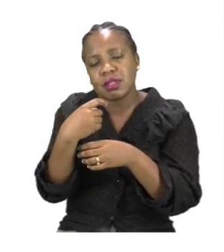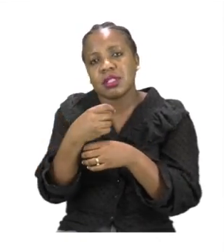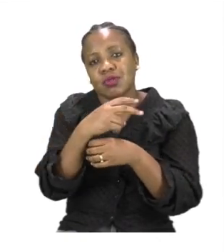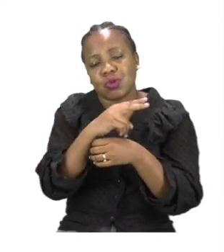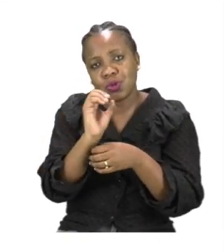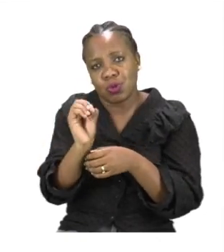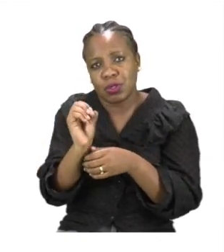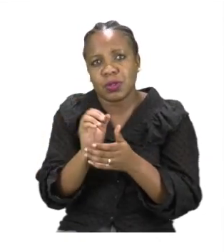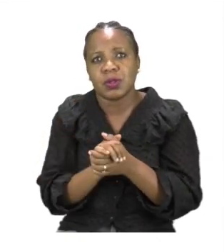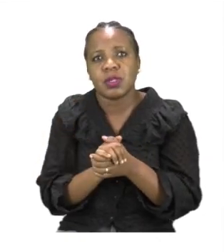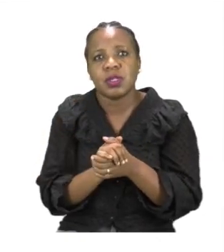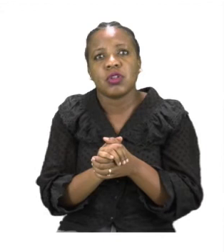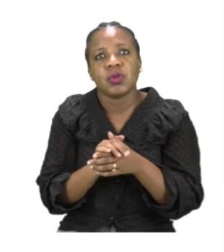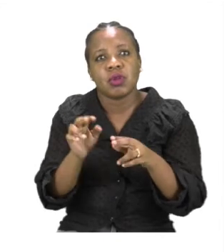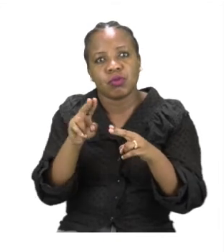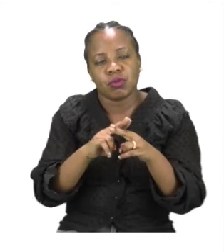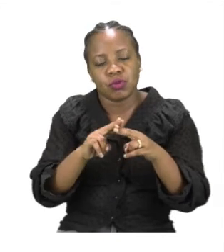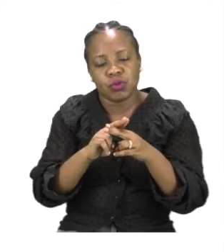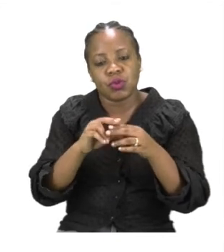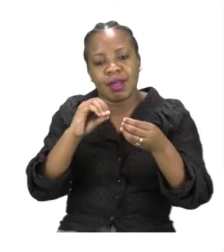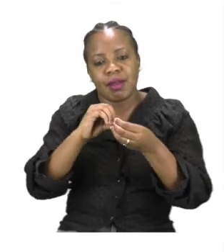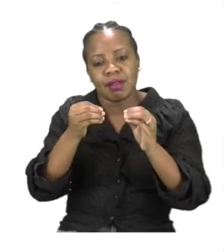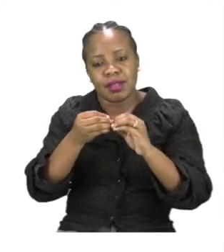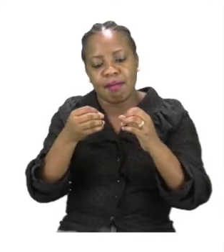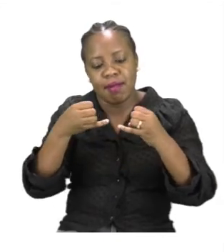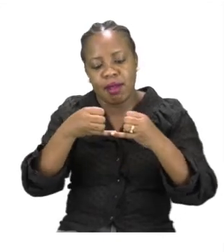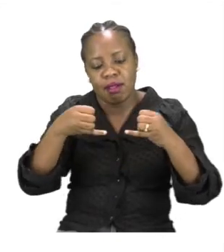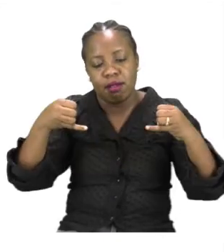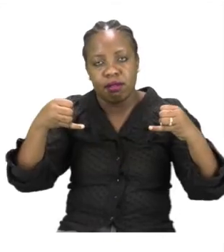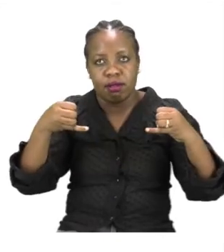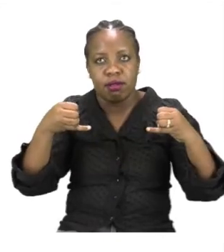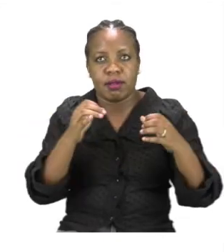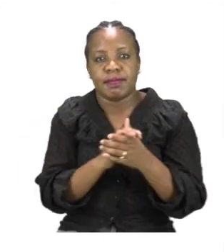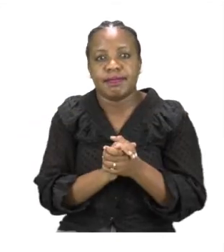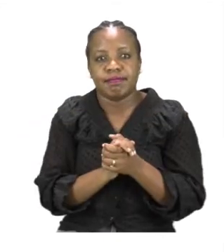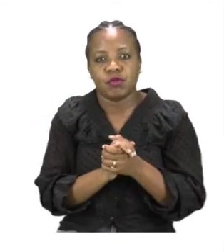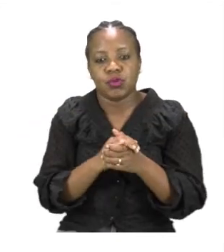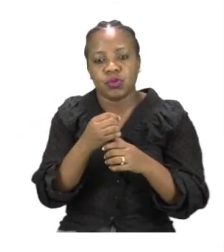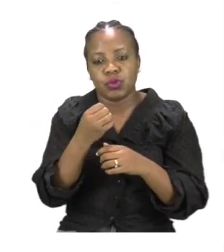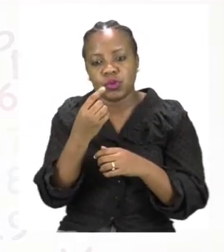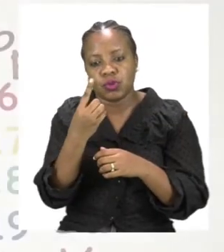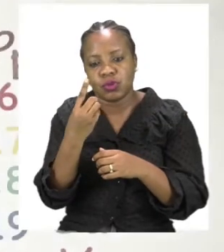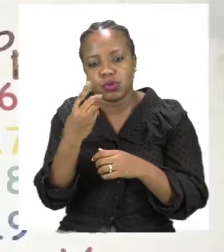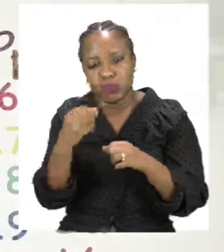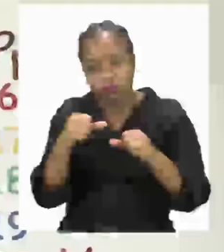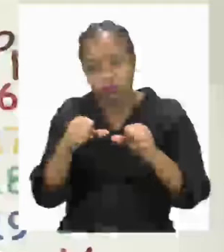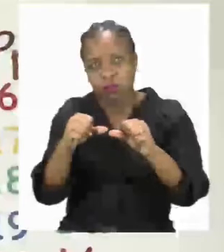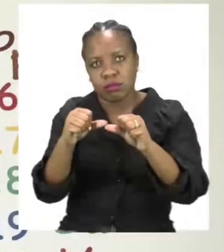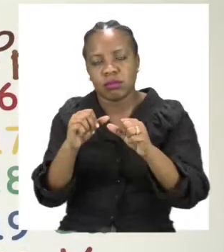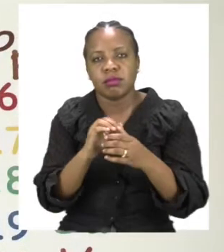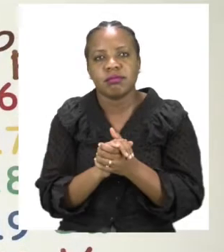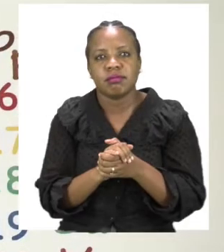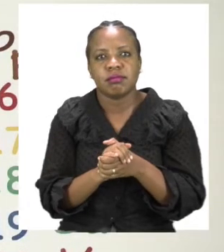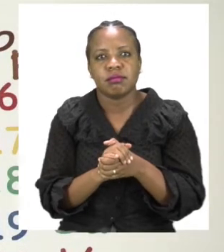number line to count on from the number given. Then, when you find out which number it is, I'd